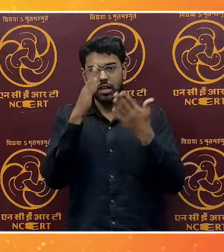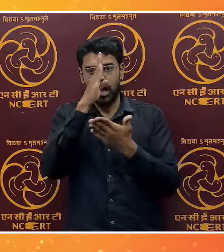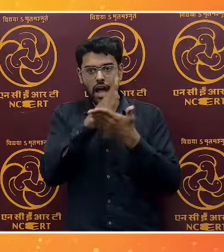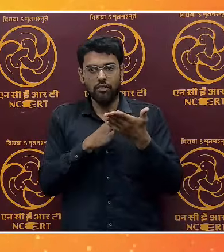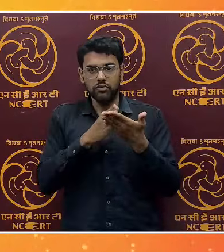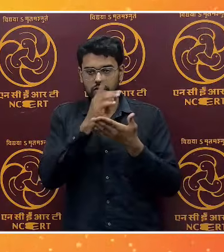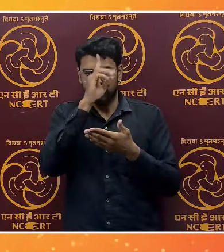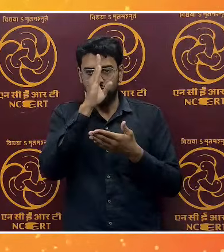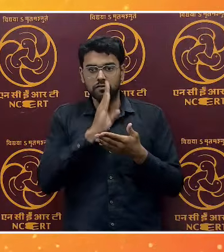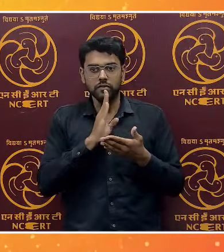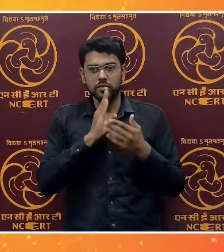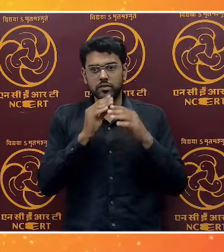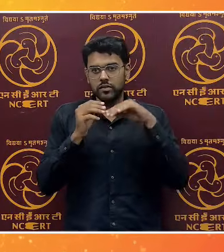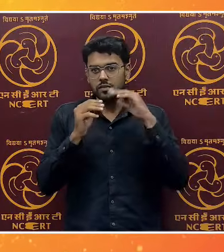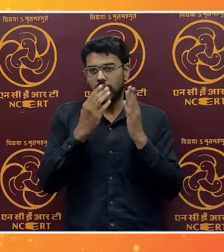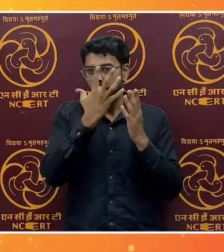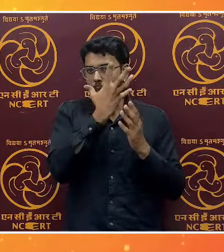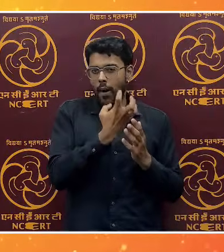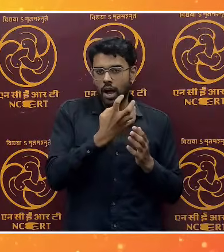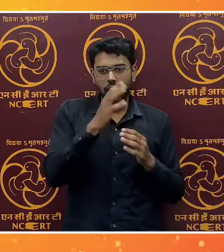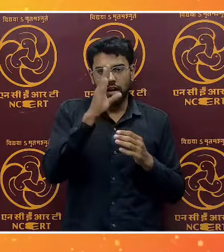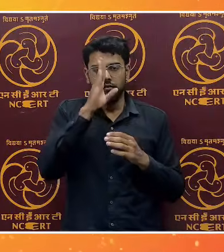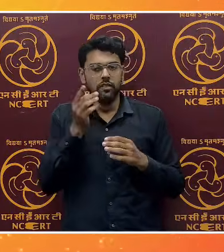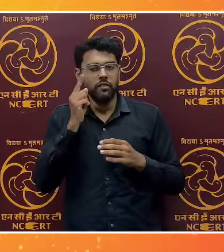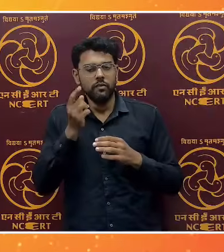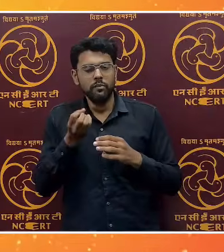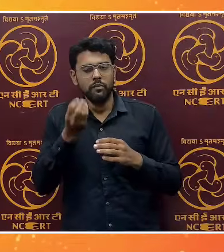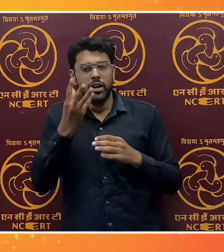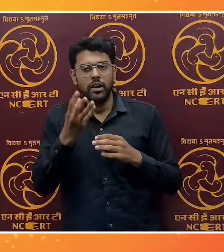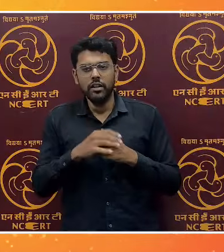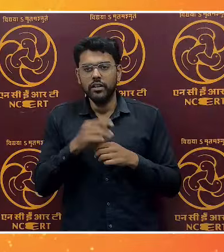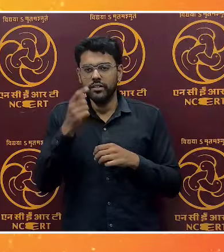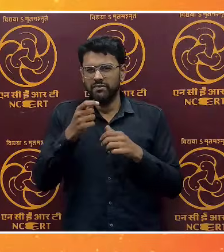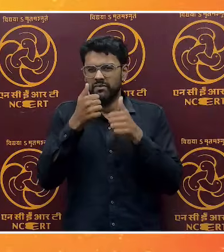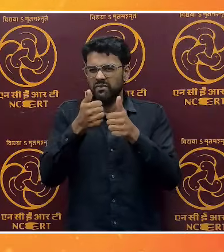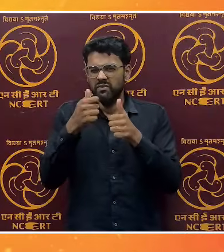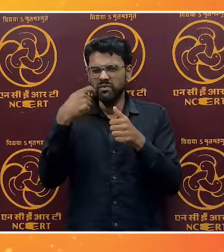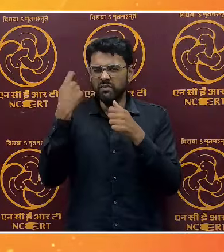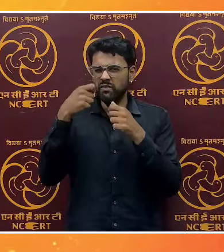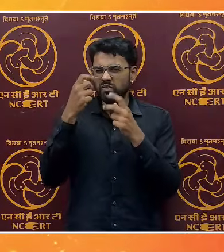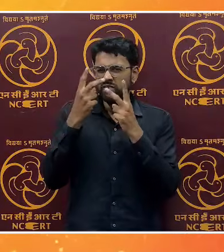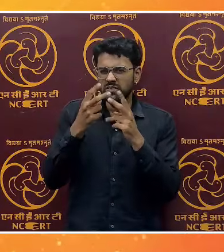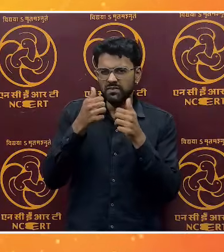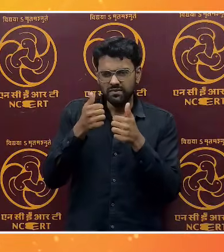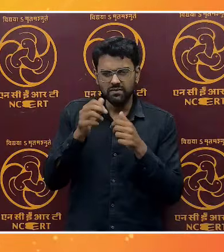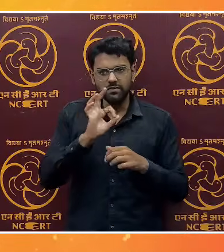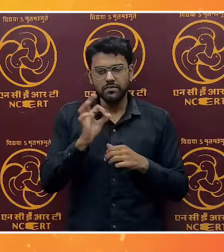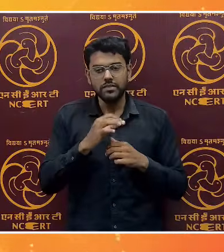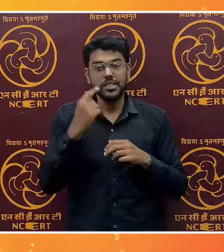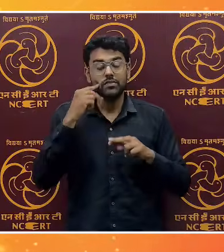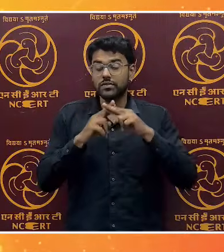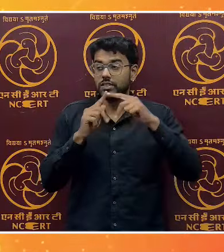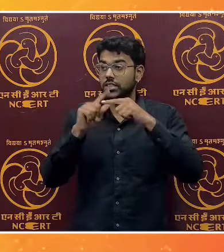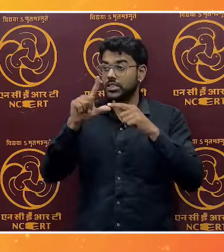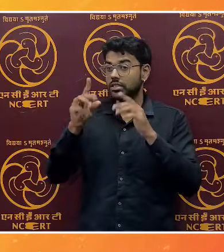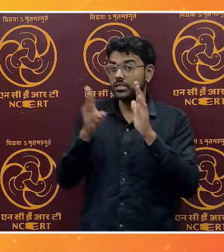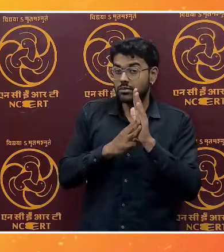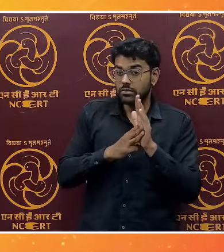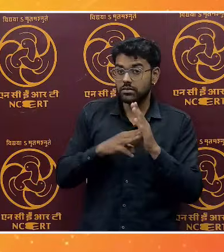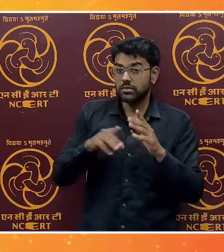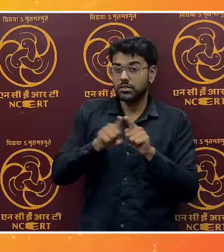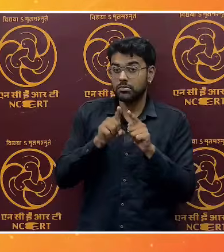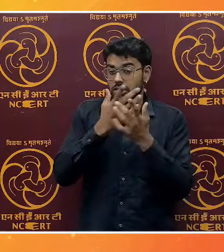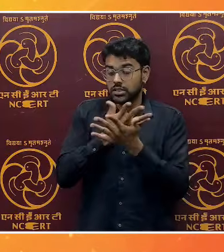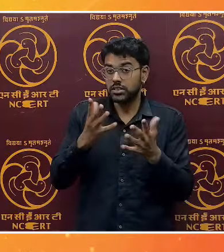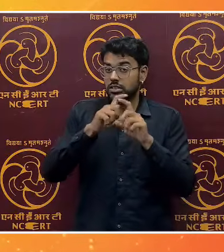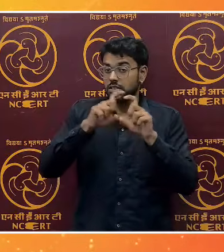is dark, it won't give you a good output. So and same if we are using some TLM, they should be properly visible,